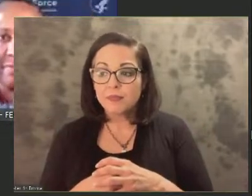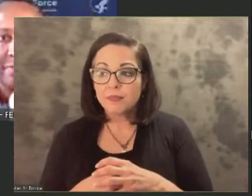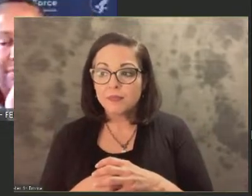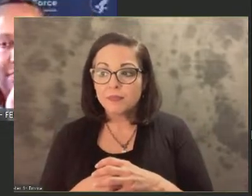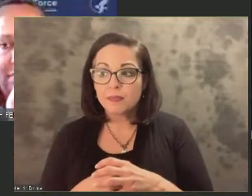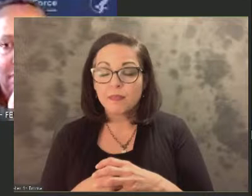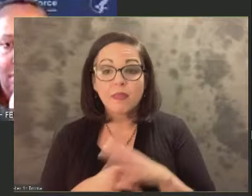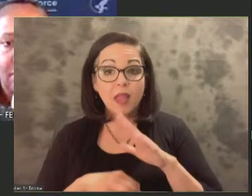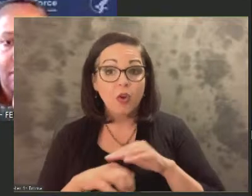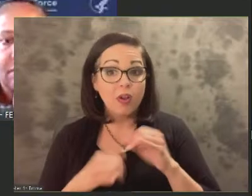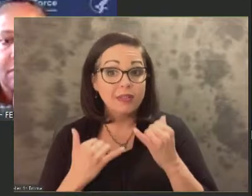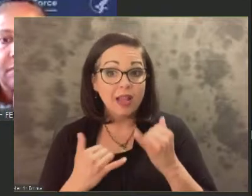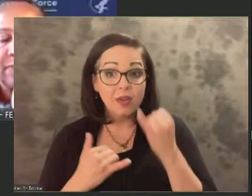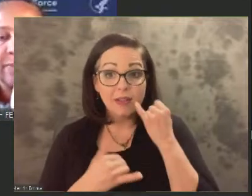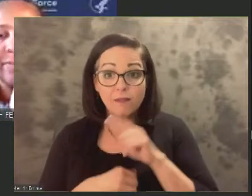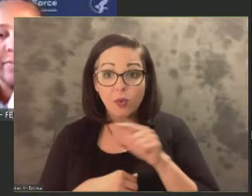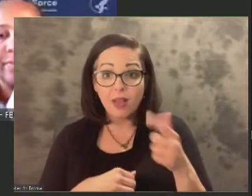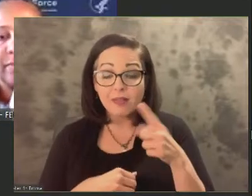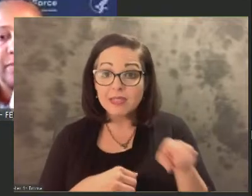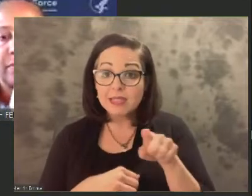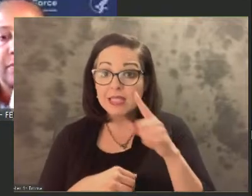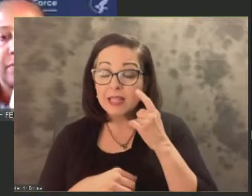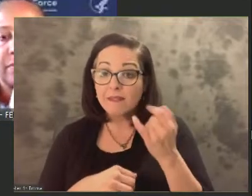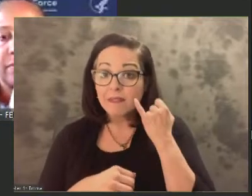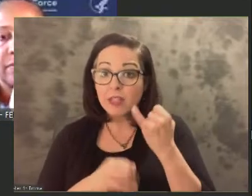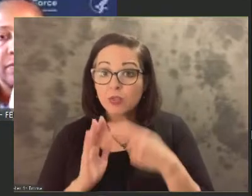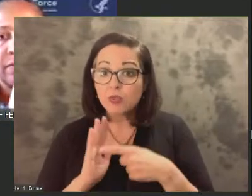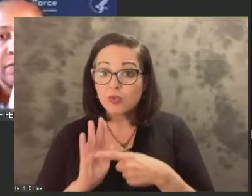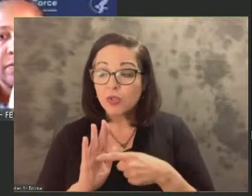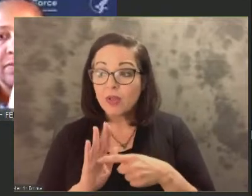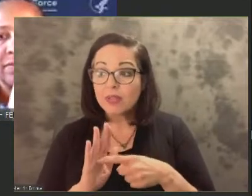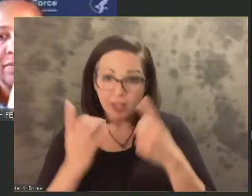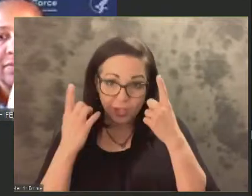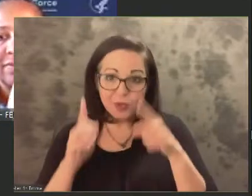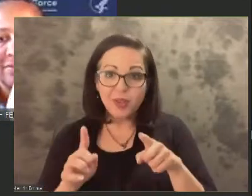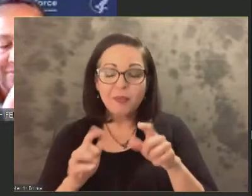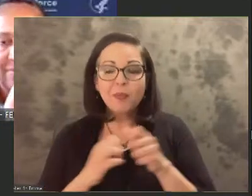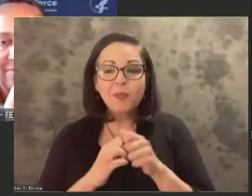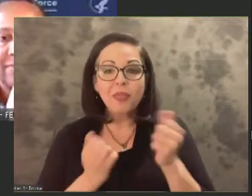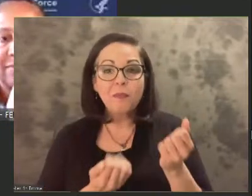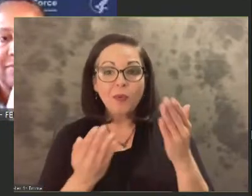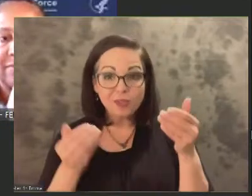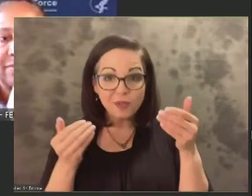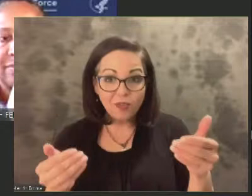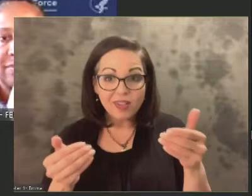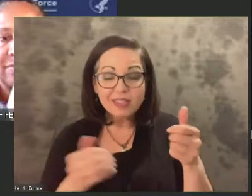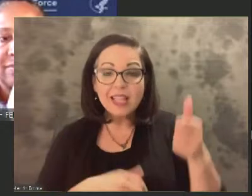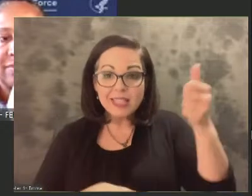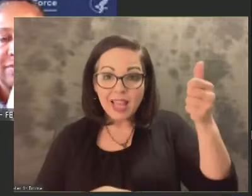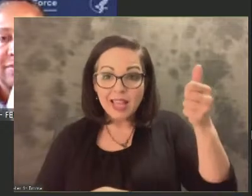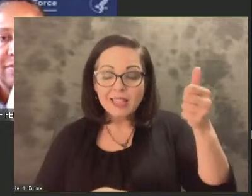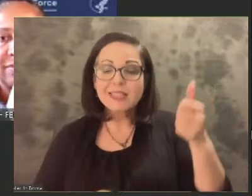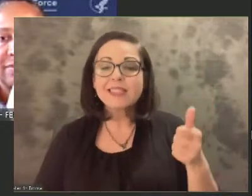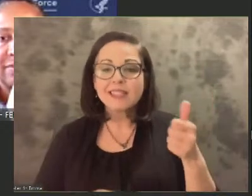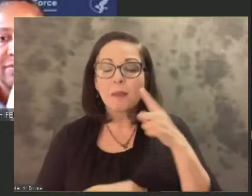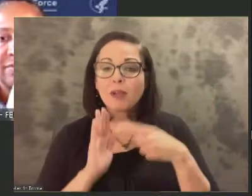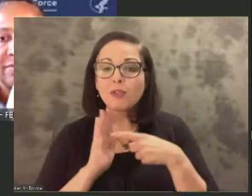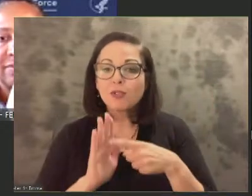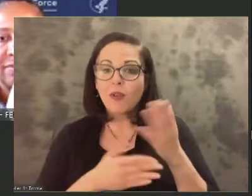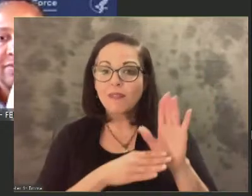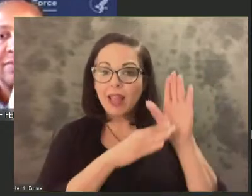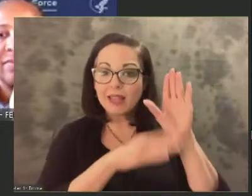I call now, if you to signify agreement with moving the motion forward, yeas, please, by show of